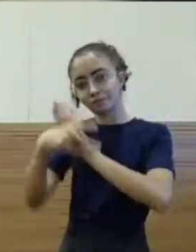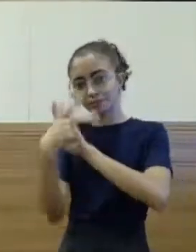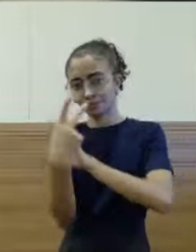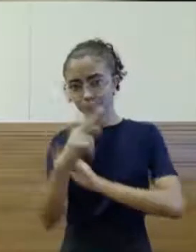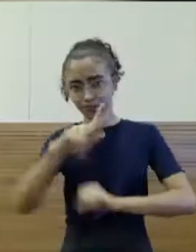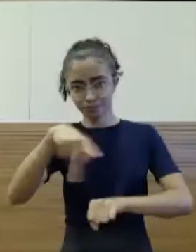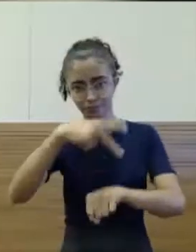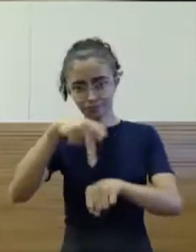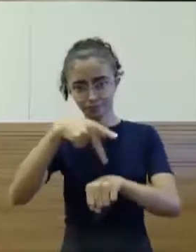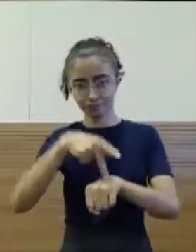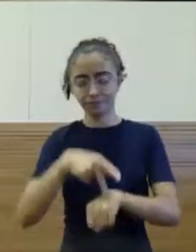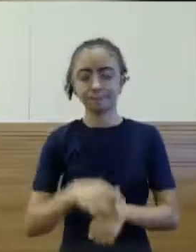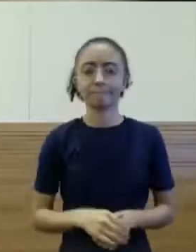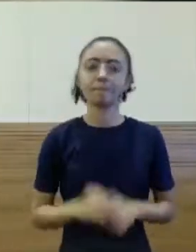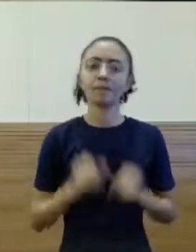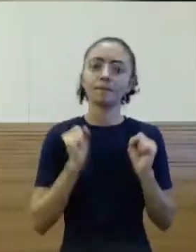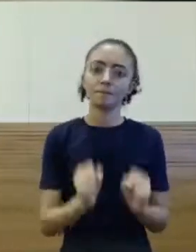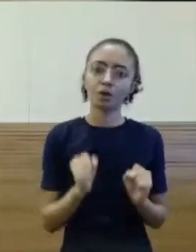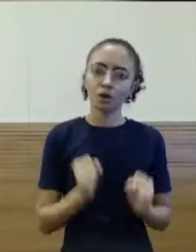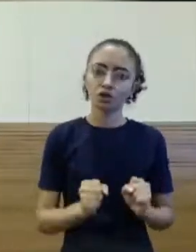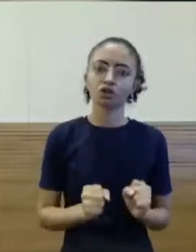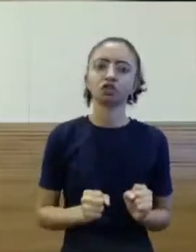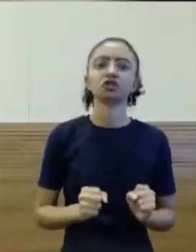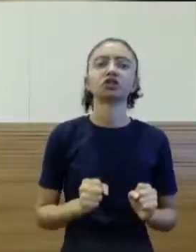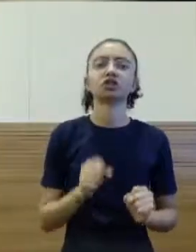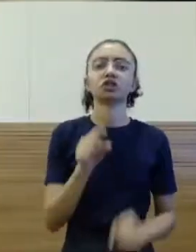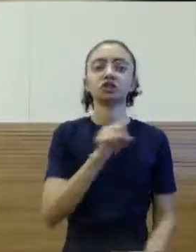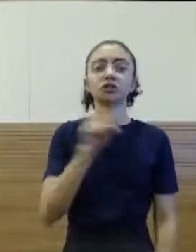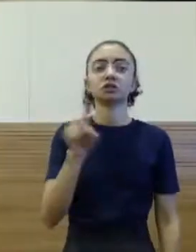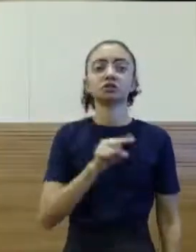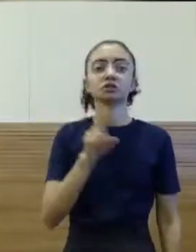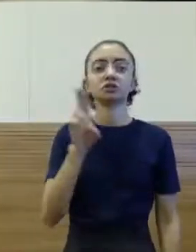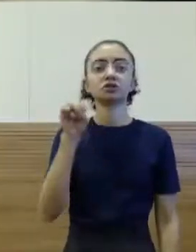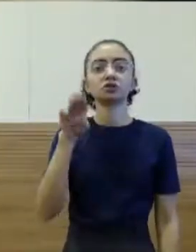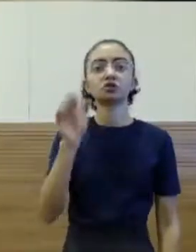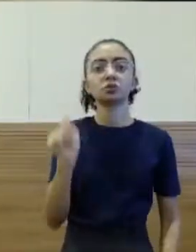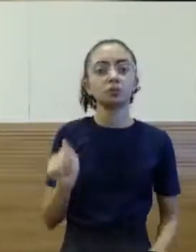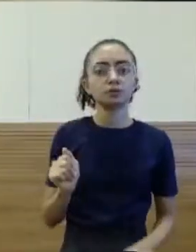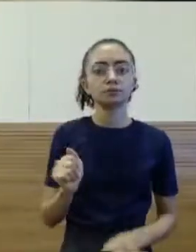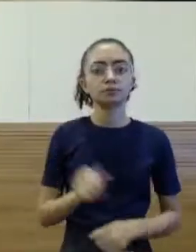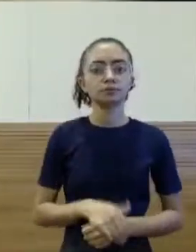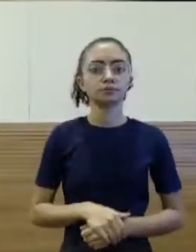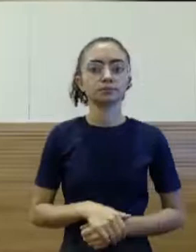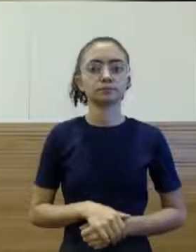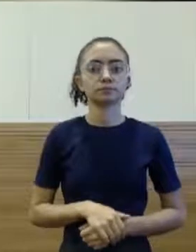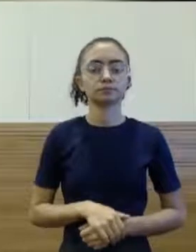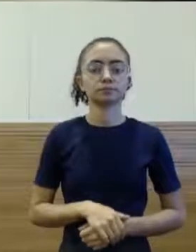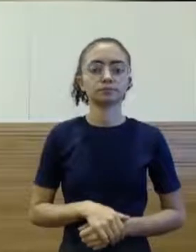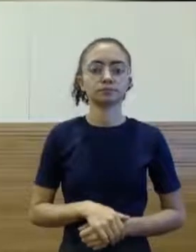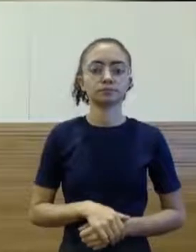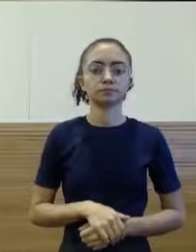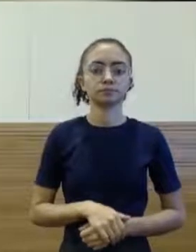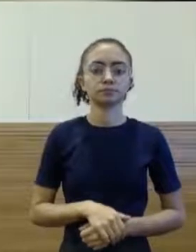We can start. We can use the order of presentation. Zuma, are you in still?